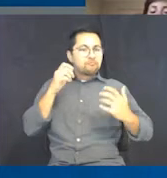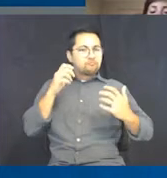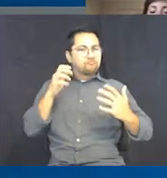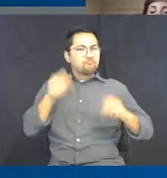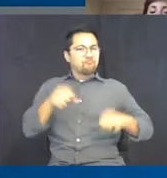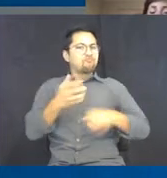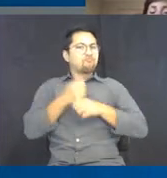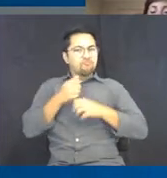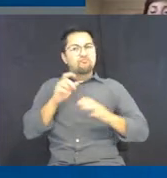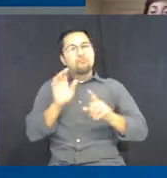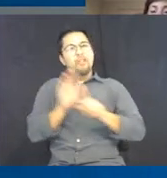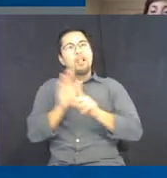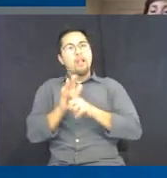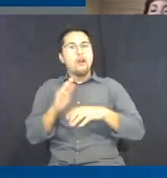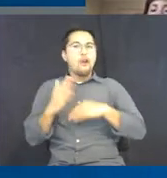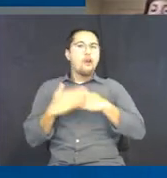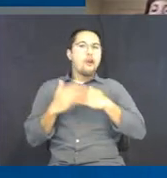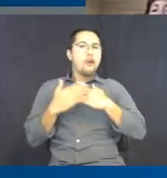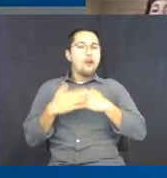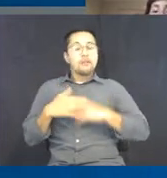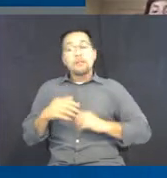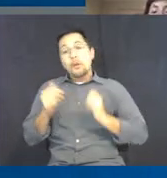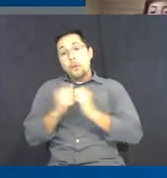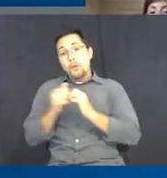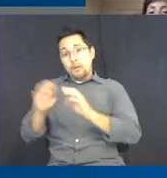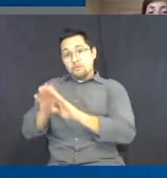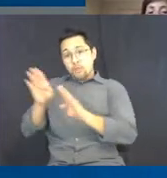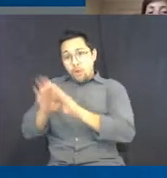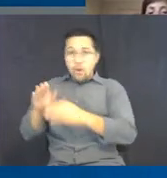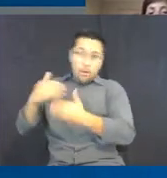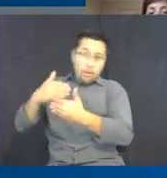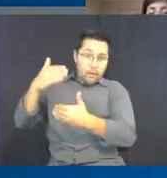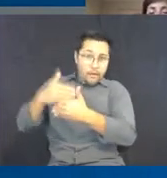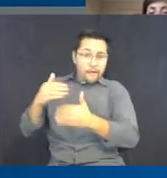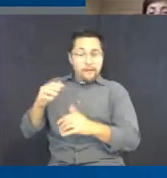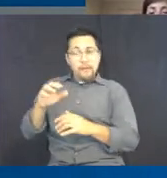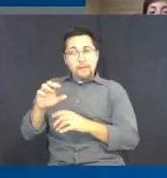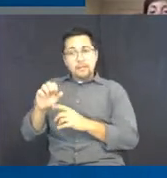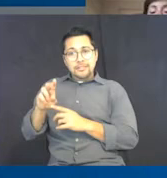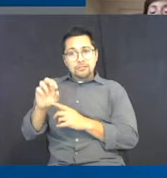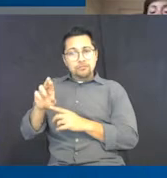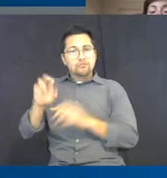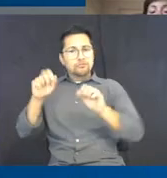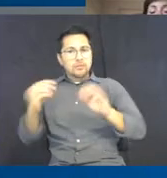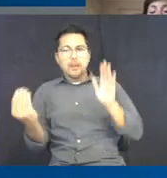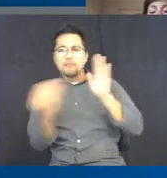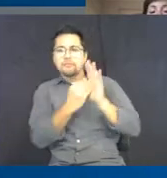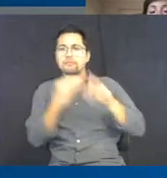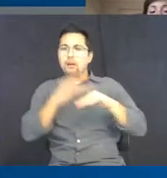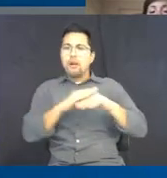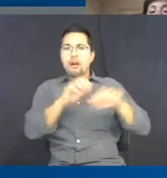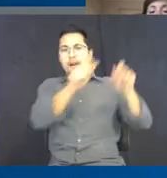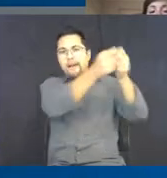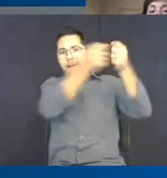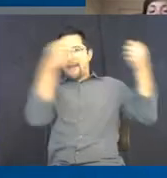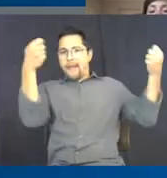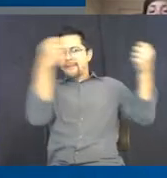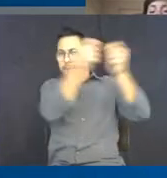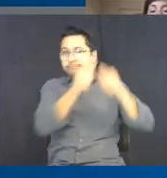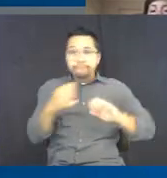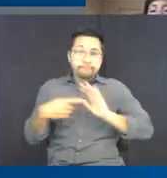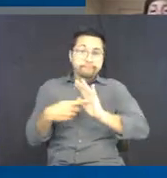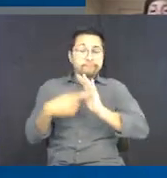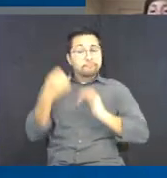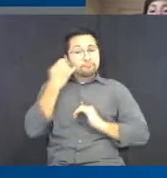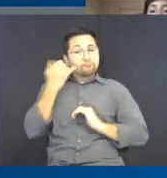kept is open during certain times of day, you can be notified of that information. Or if there's a concern about